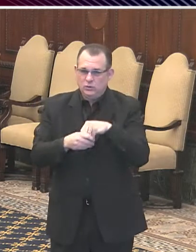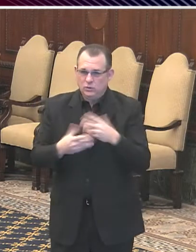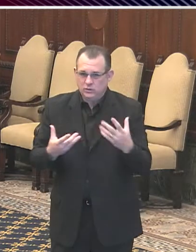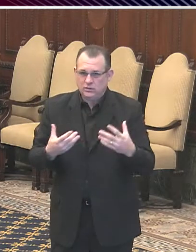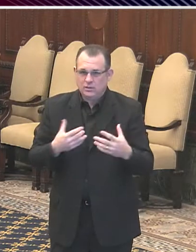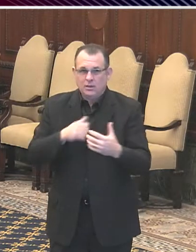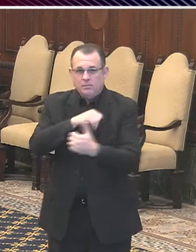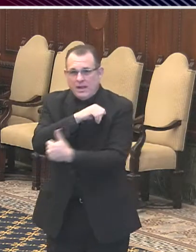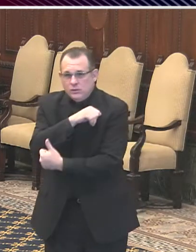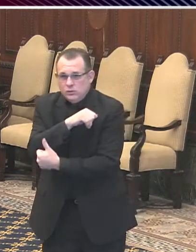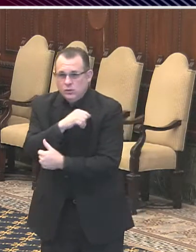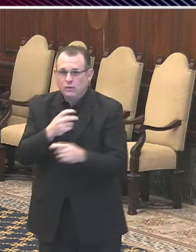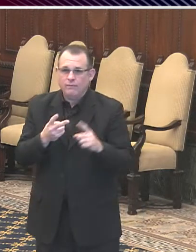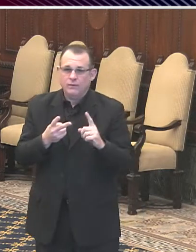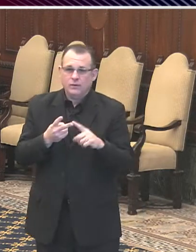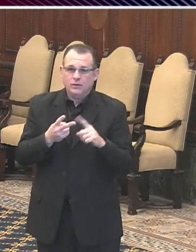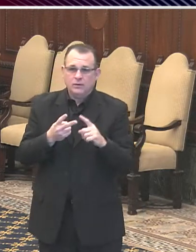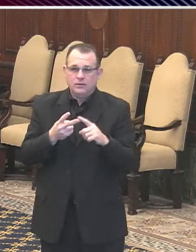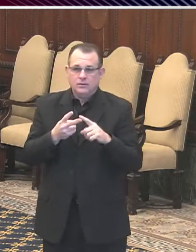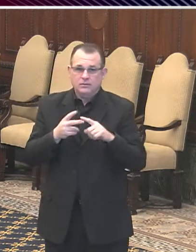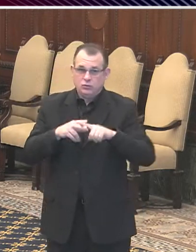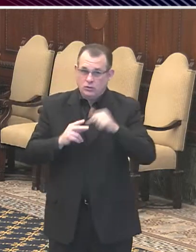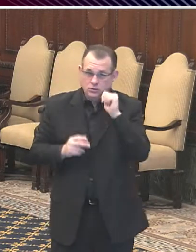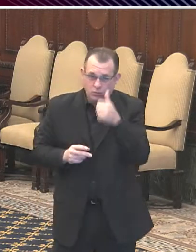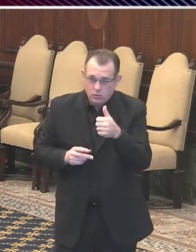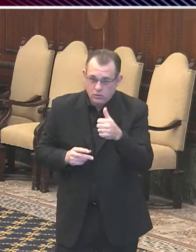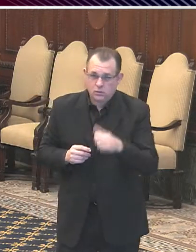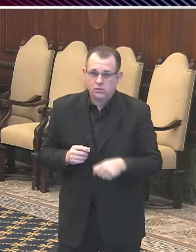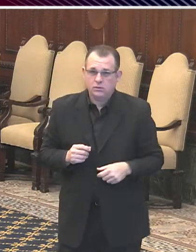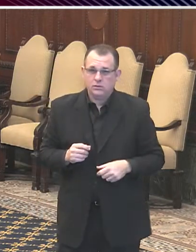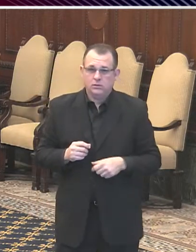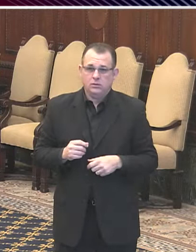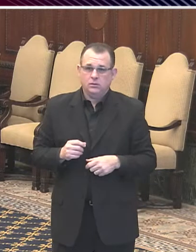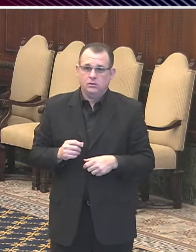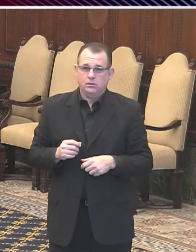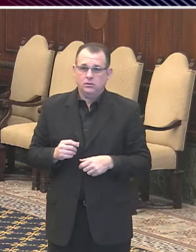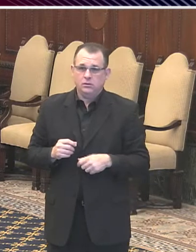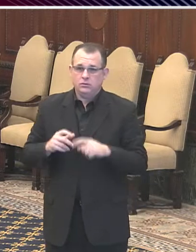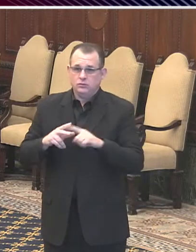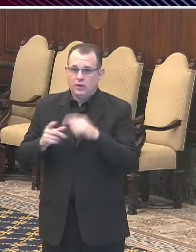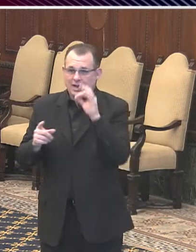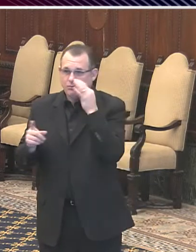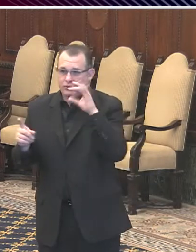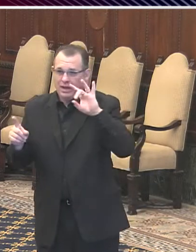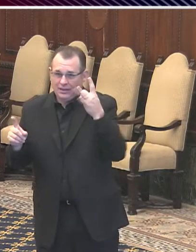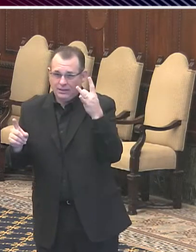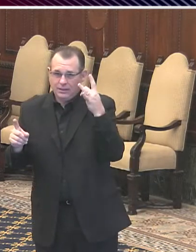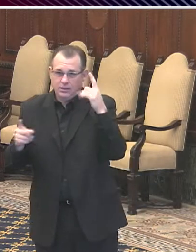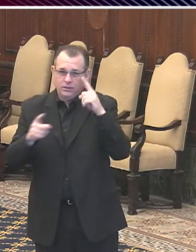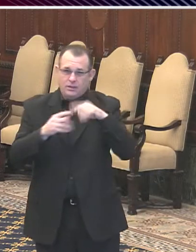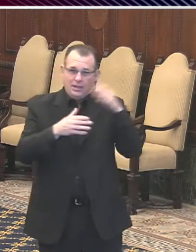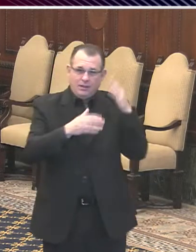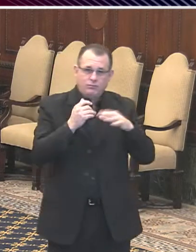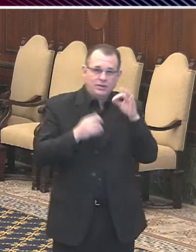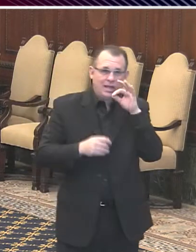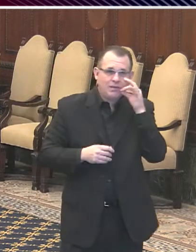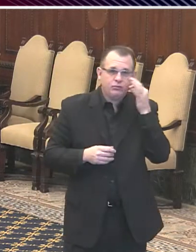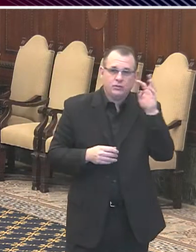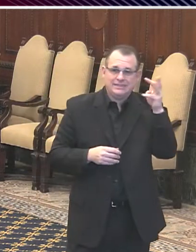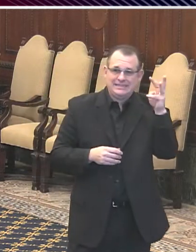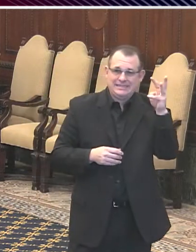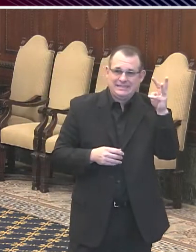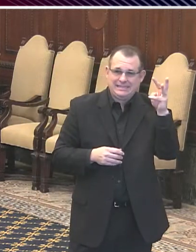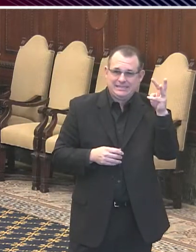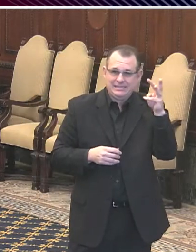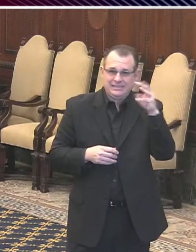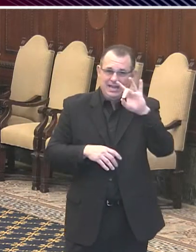Passover begins tomorrow evening, April 8th, and ends on the evening of April 16th. And of course, it is the 8-day Jewish